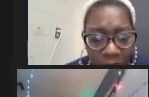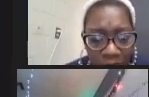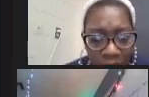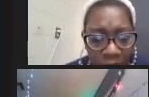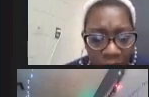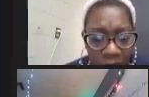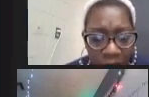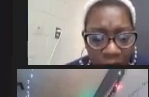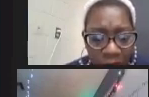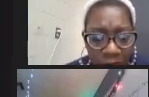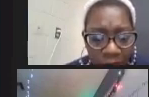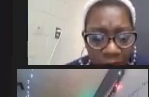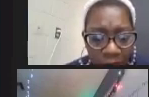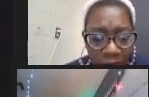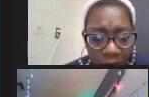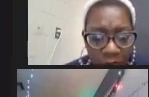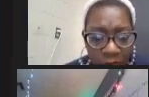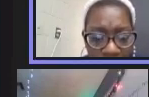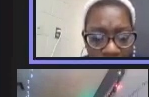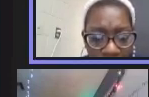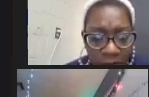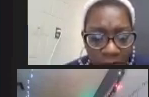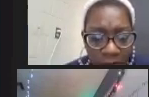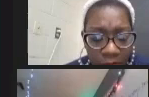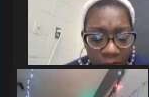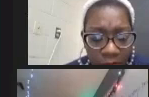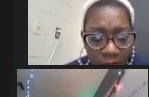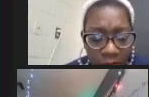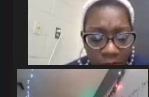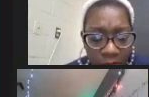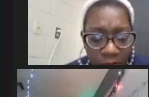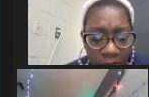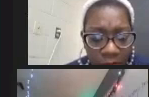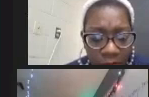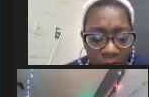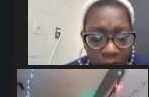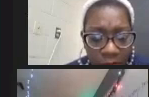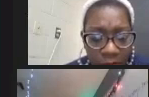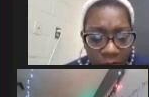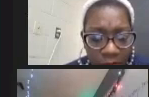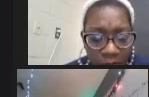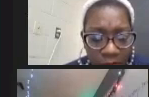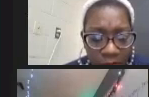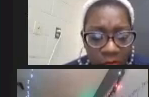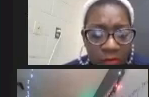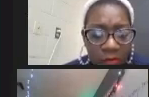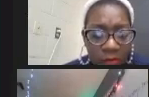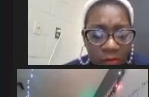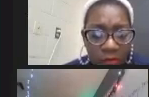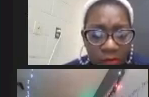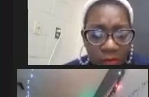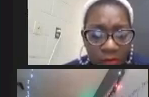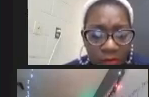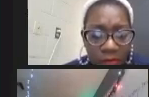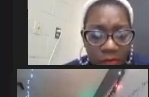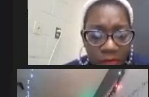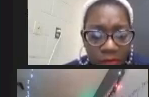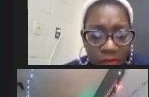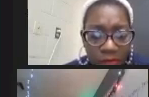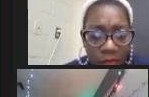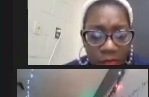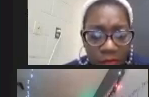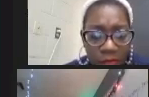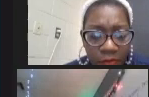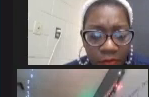if it's a primary or secondary enrollment. If it's a primary enrollment, the data will be reported directly for that school. And, and some alternative schools do